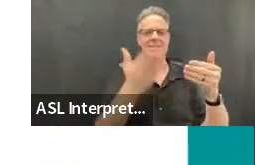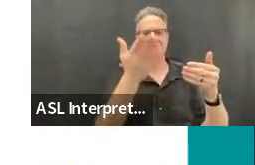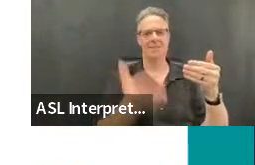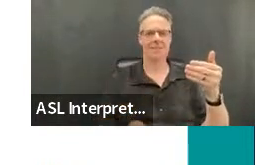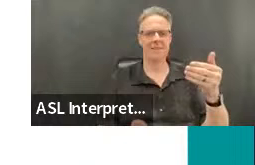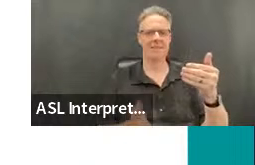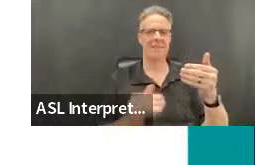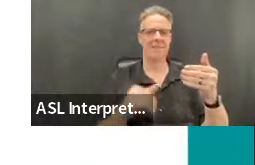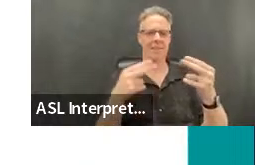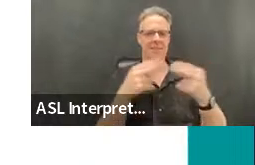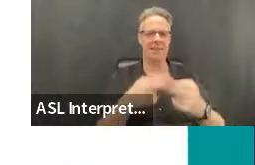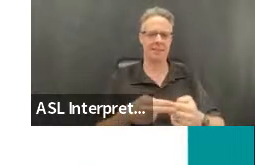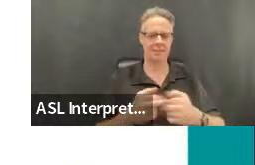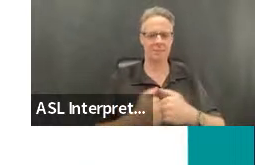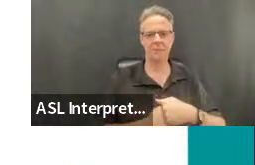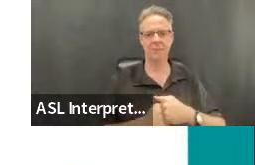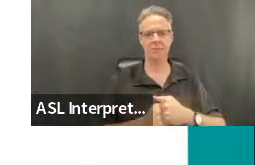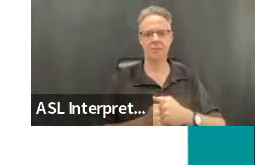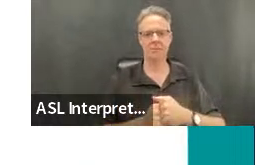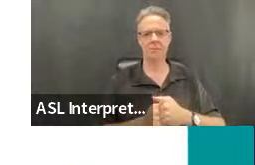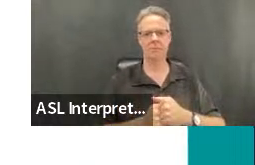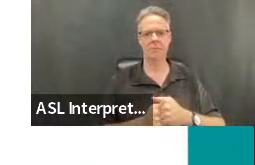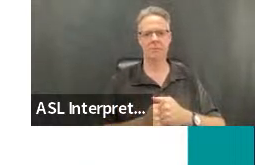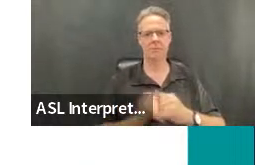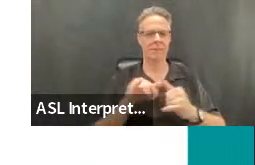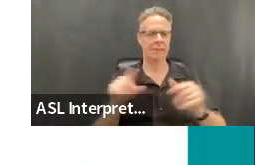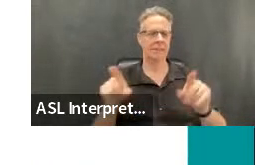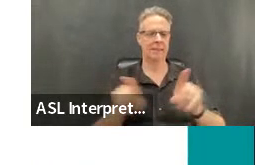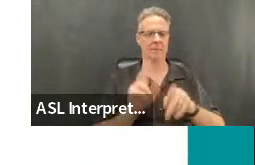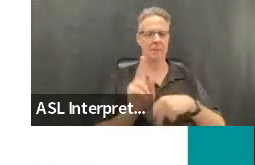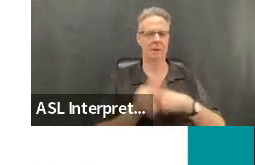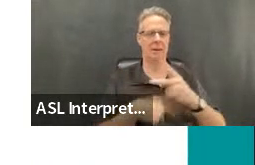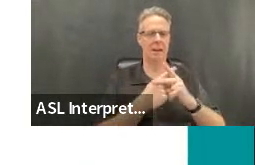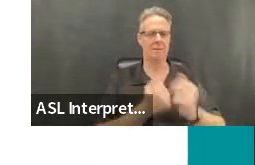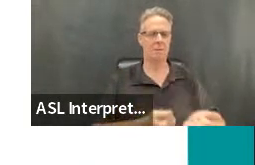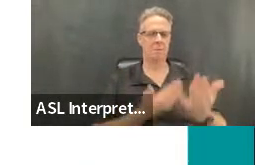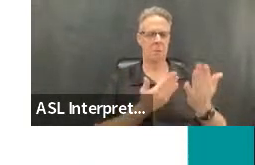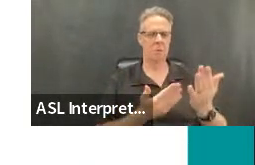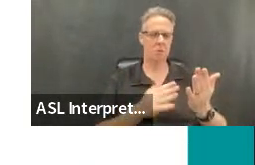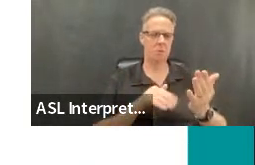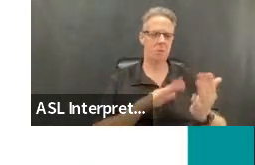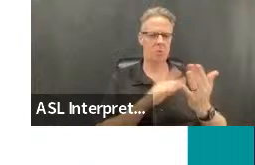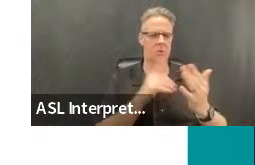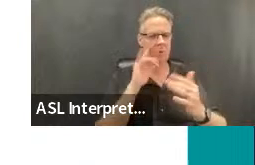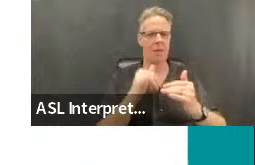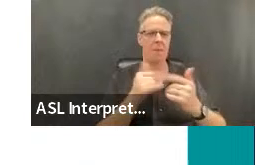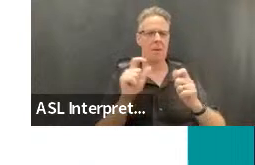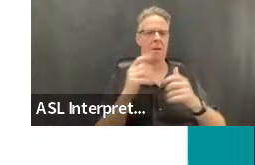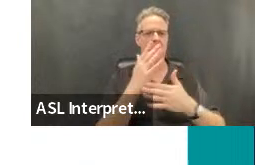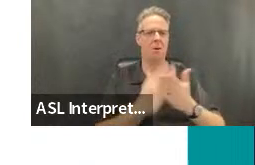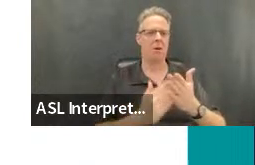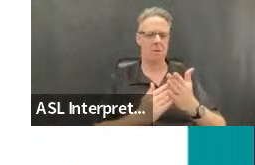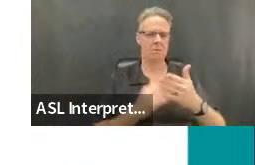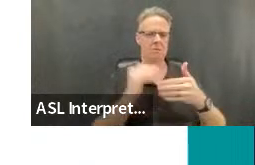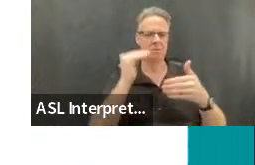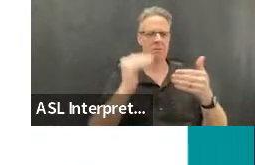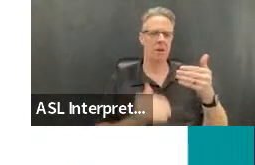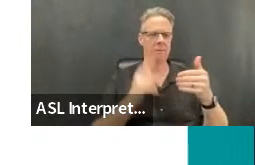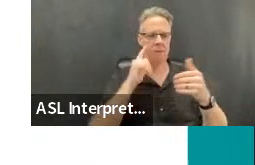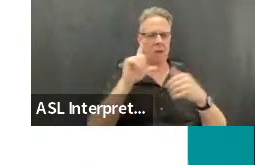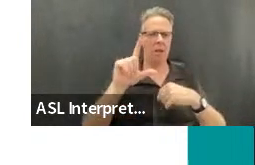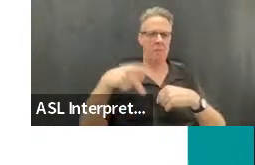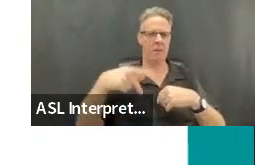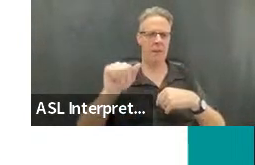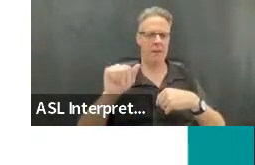this slide here. This is kind of the same approach that we've been taking to each of those major components of that